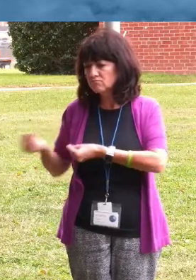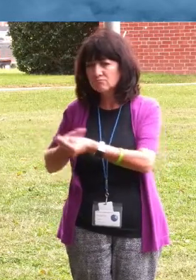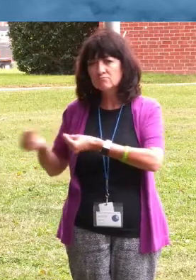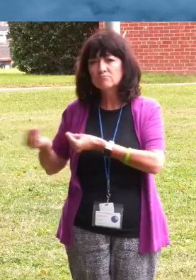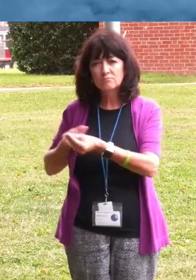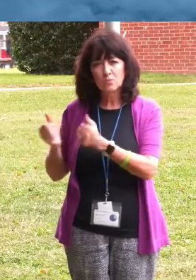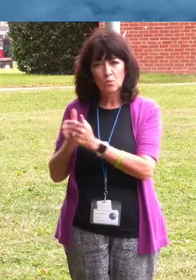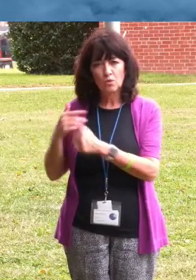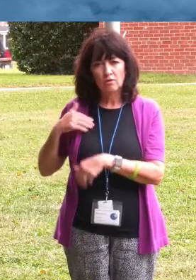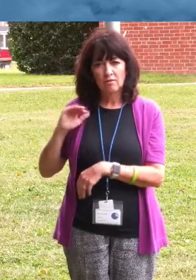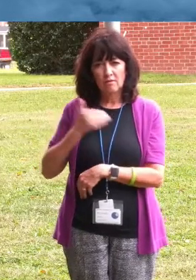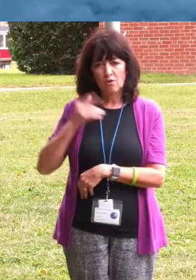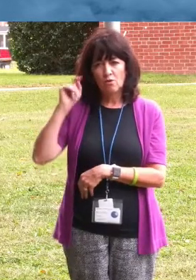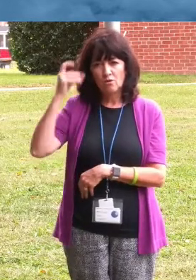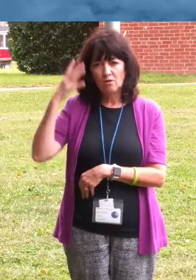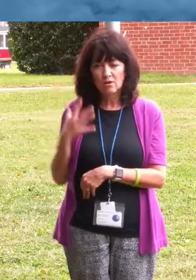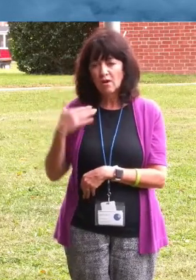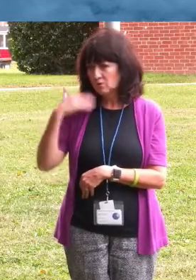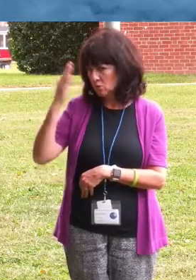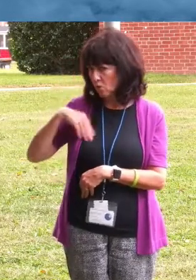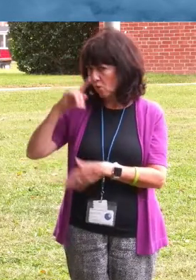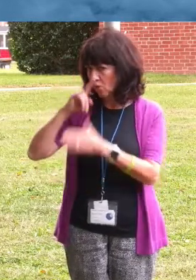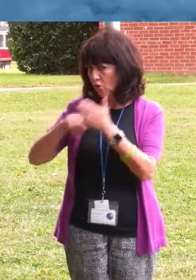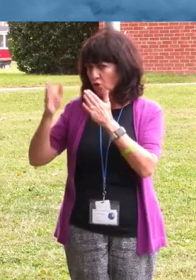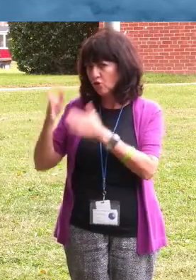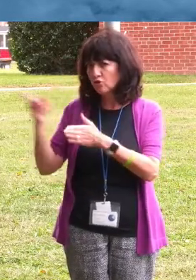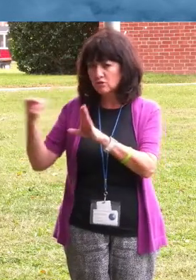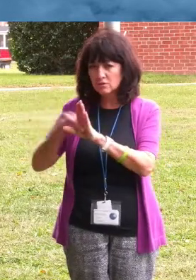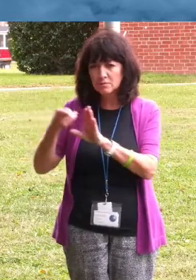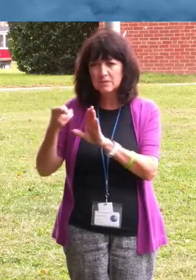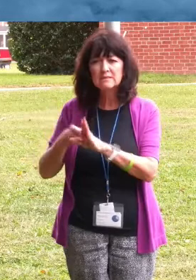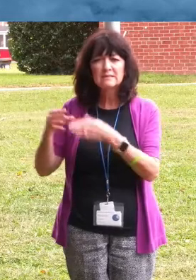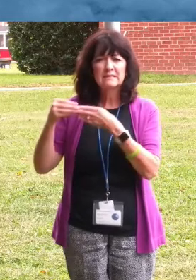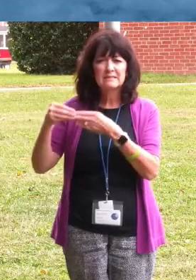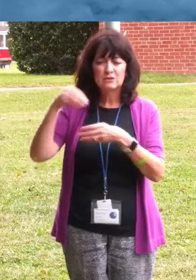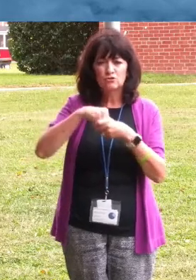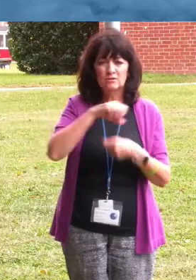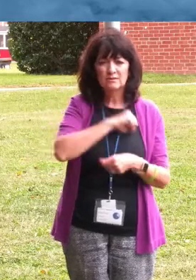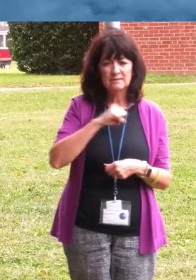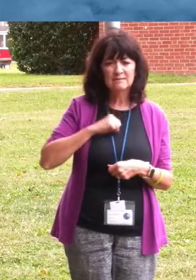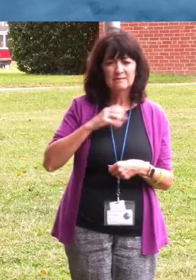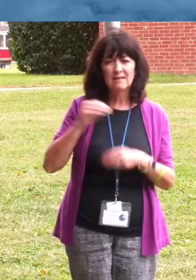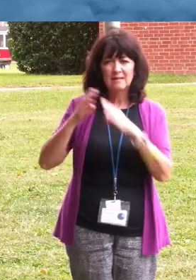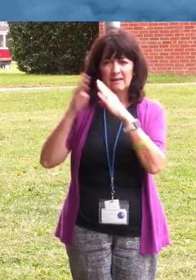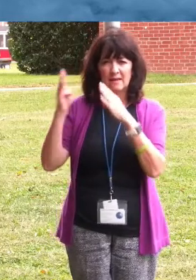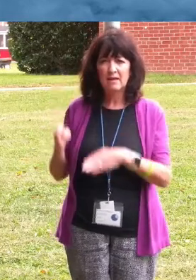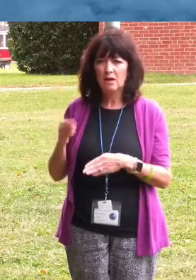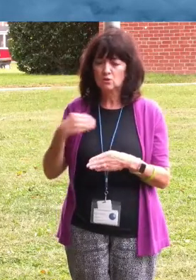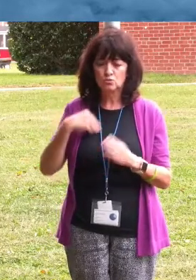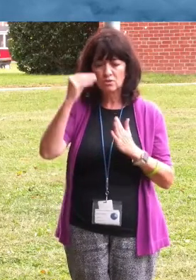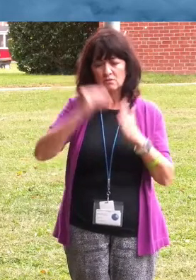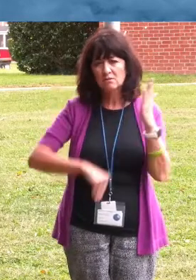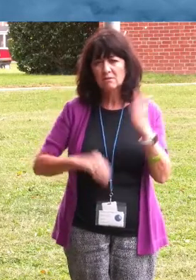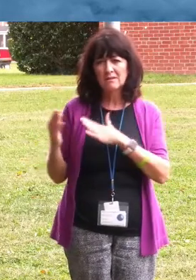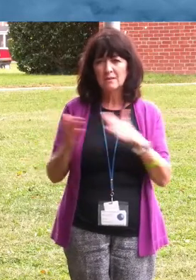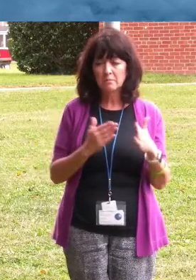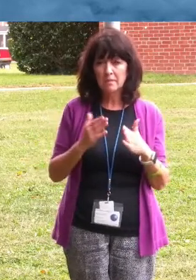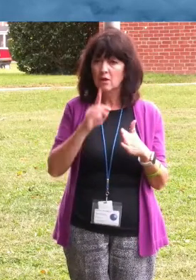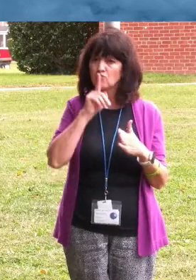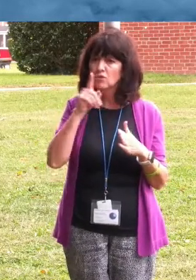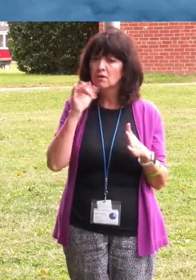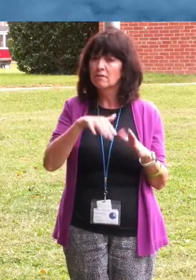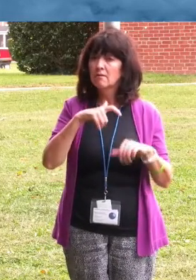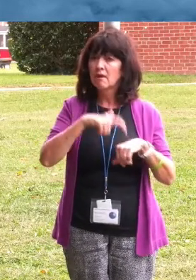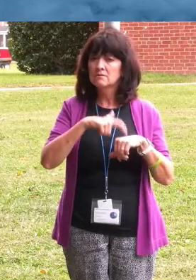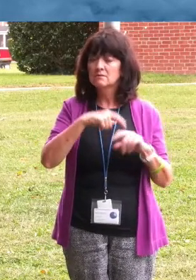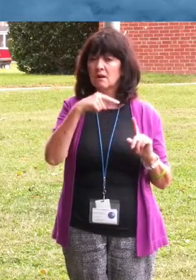room here, and I know our auditor participated and our leadership in the House and Senate, a plan. But it was CARES Act money at that time